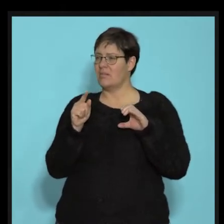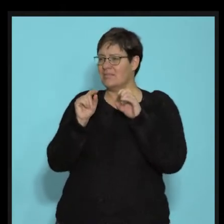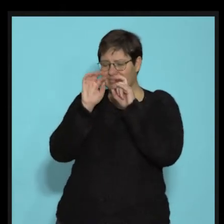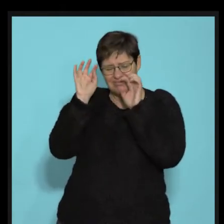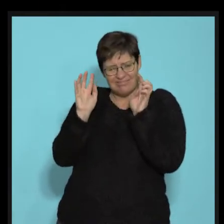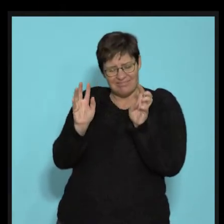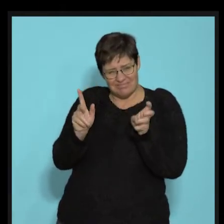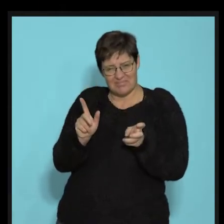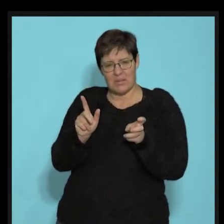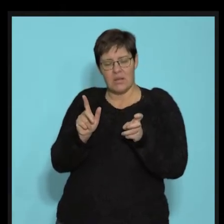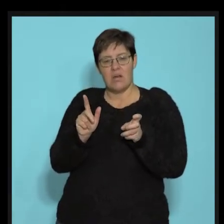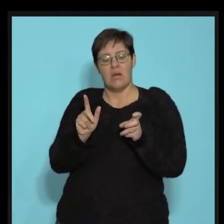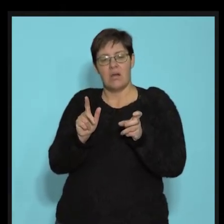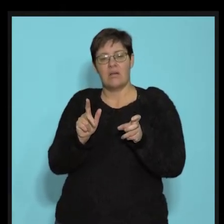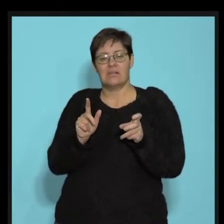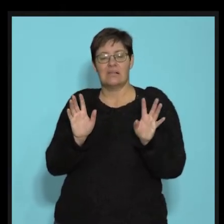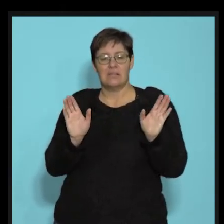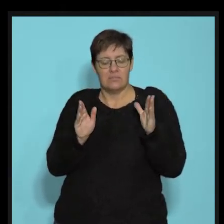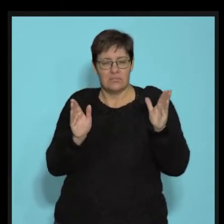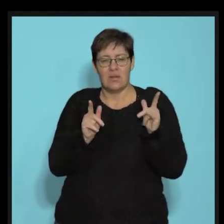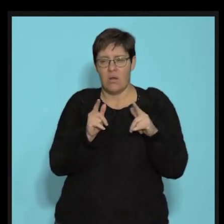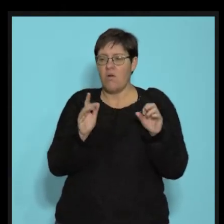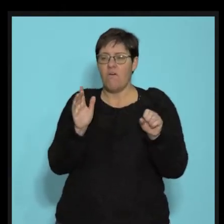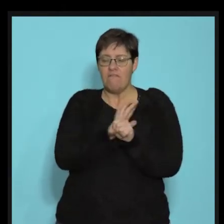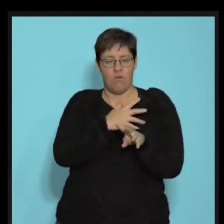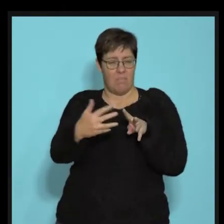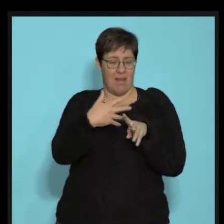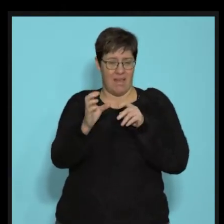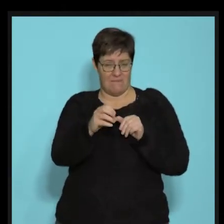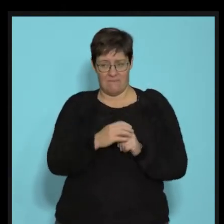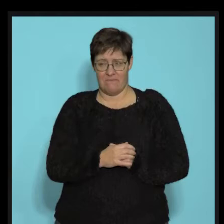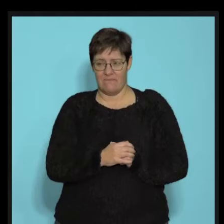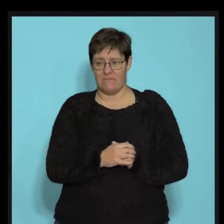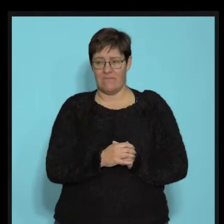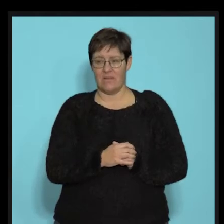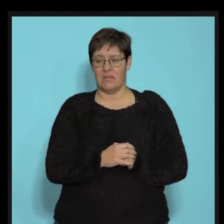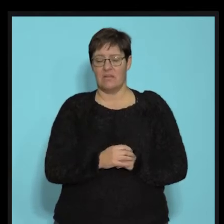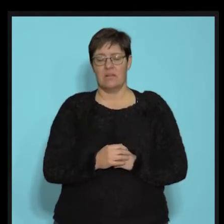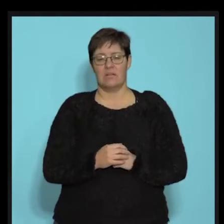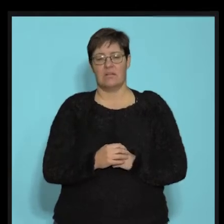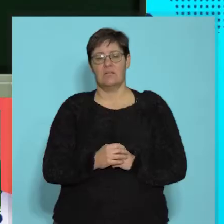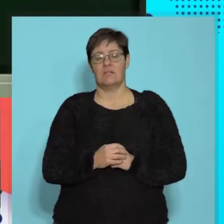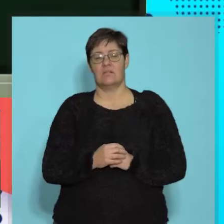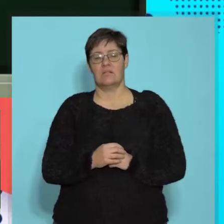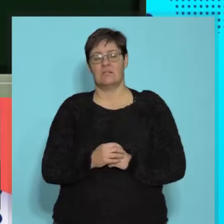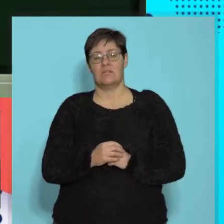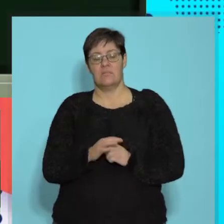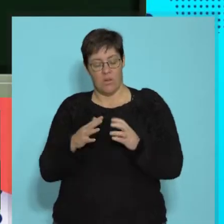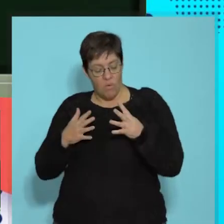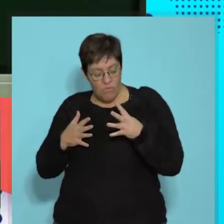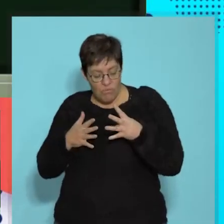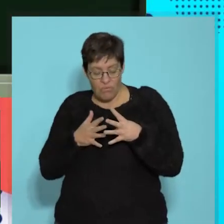little, gills that is filled with blood. Now have a look here. It also goes through the gills, kind of got like these